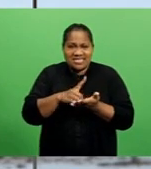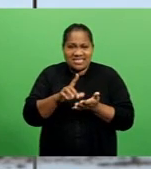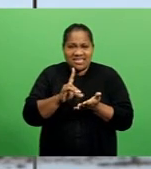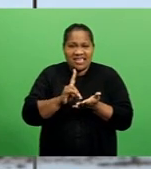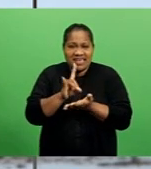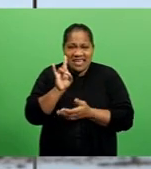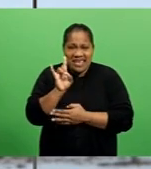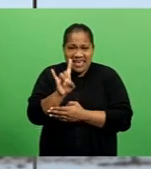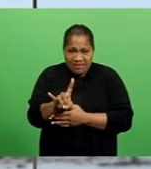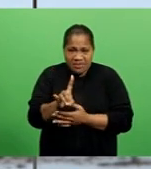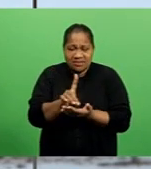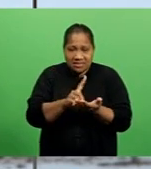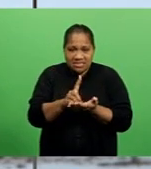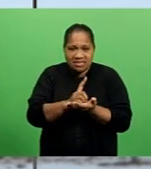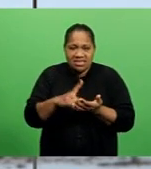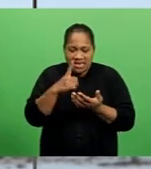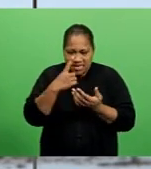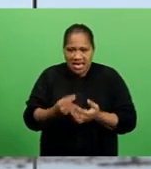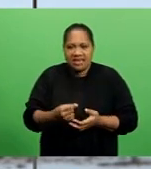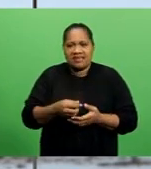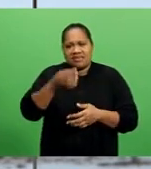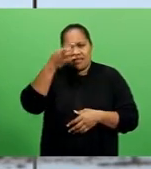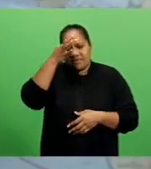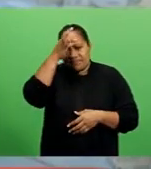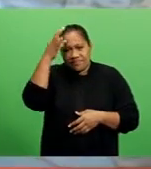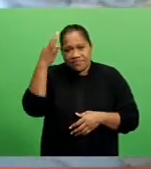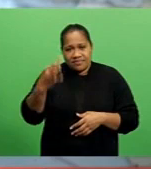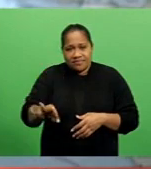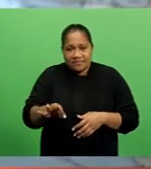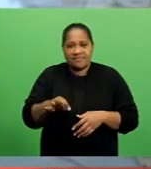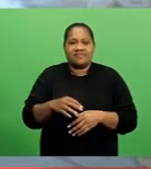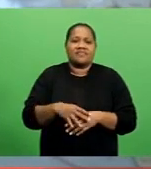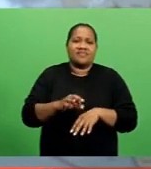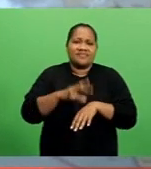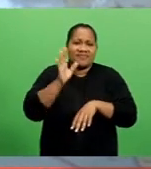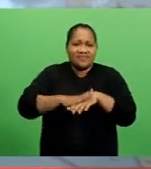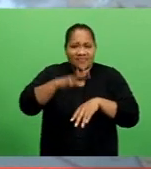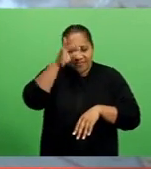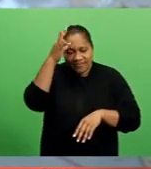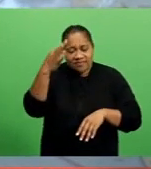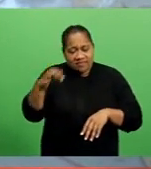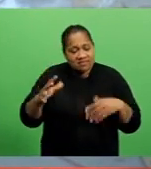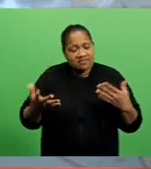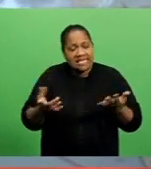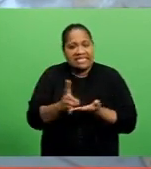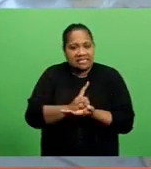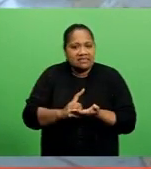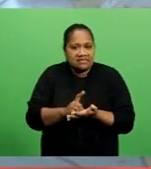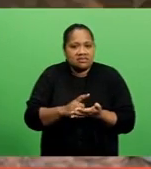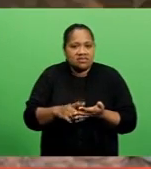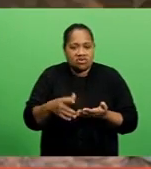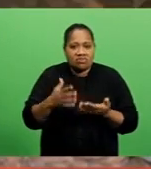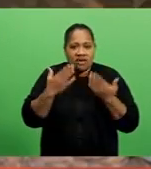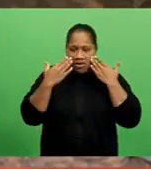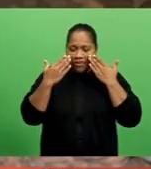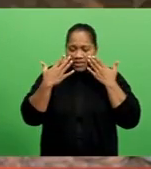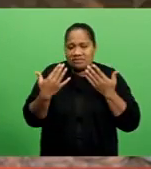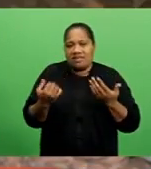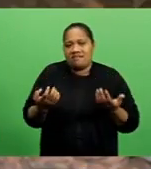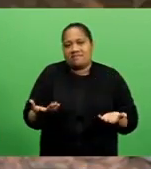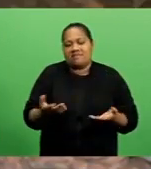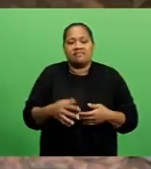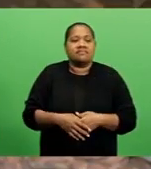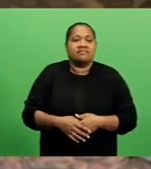and dengue fever. Pranita Prakash has more. Disease is very dynamic. The Ministry of Health and Medical Services has